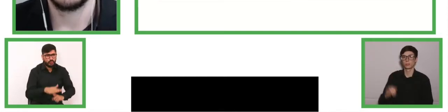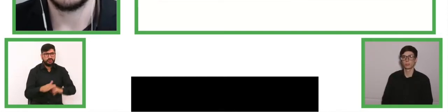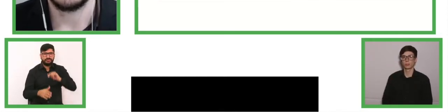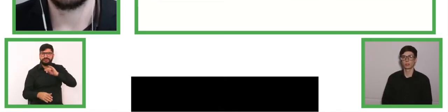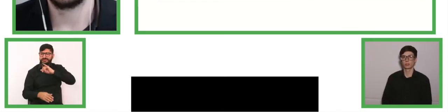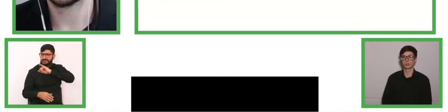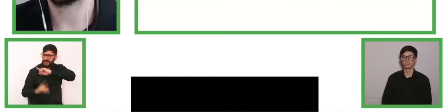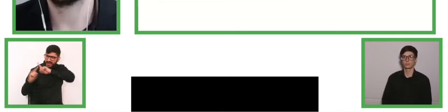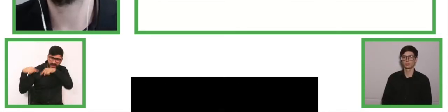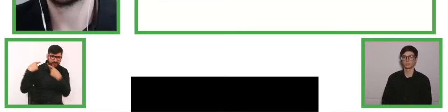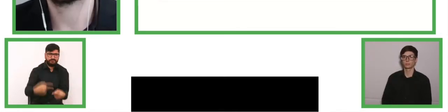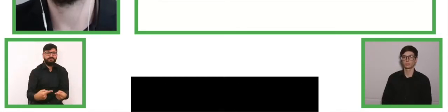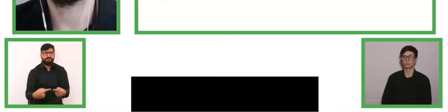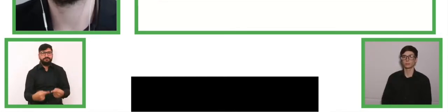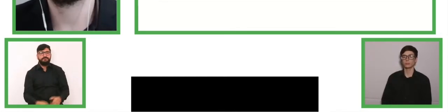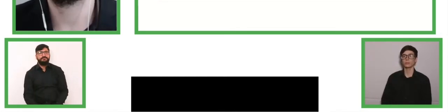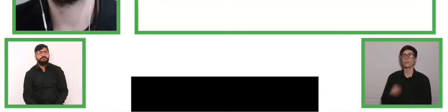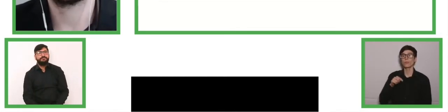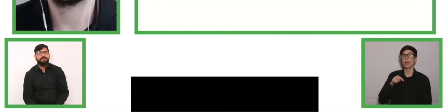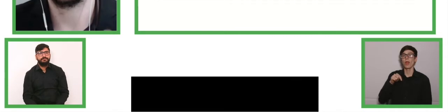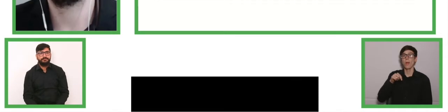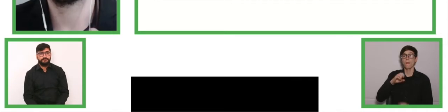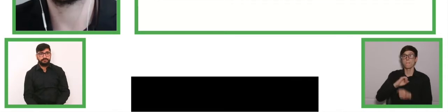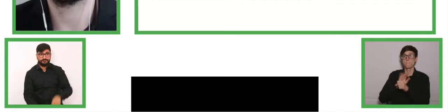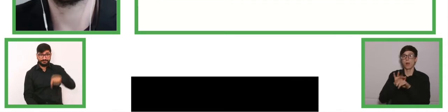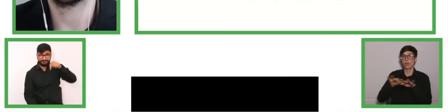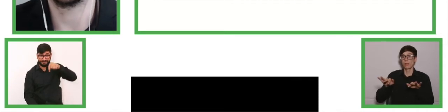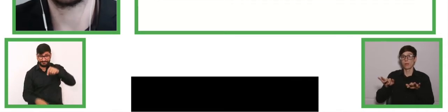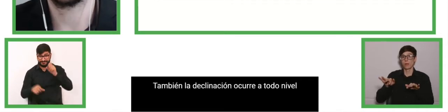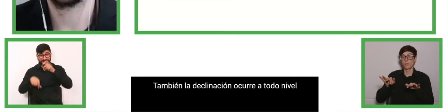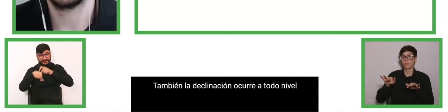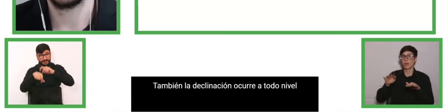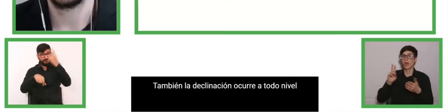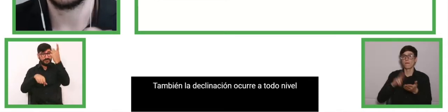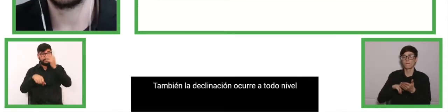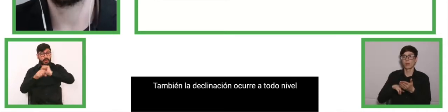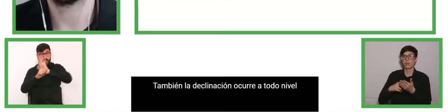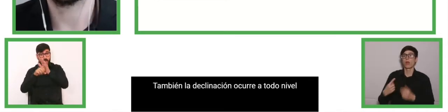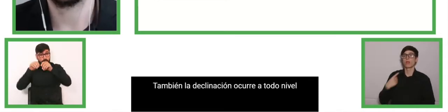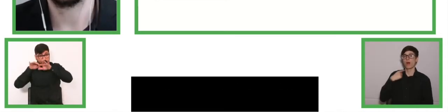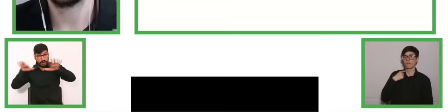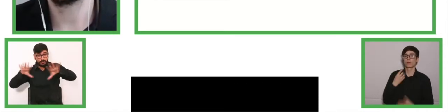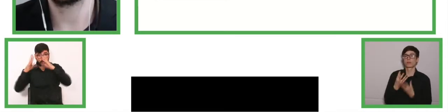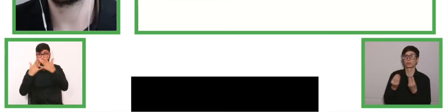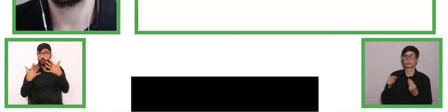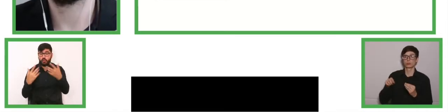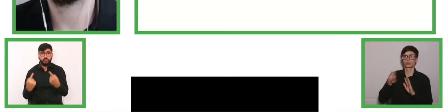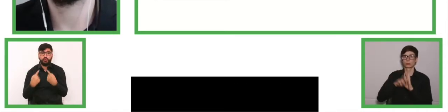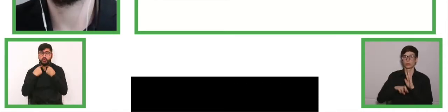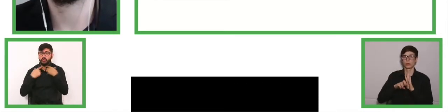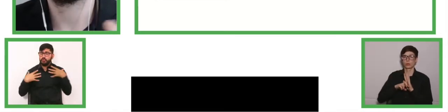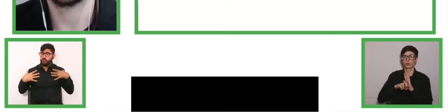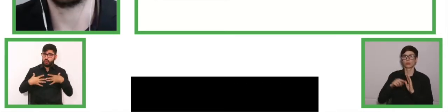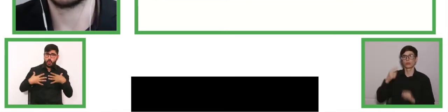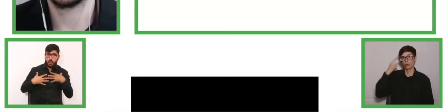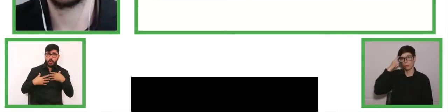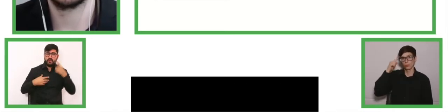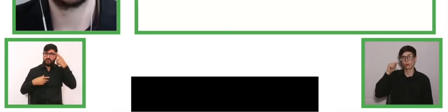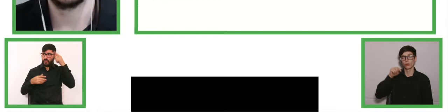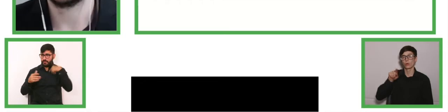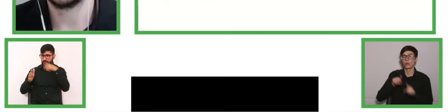The pandemic has greatly impacted this previously in-person project. However, we took the opportunity to